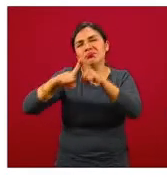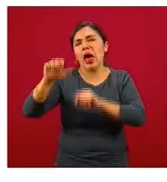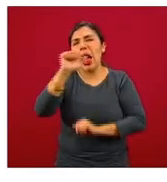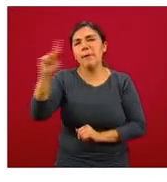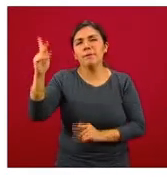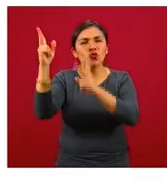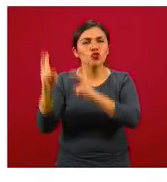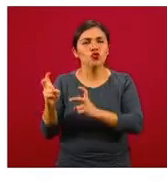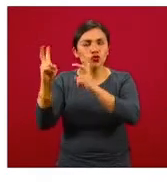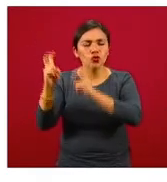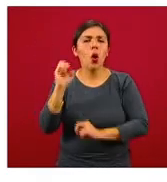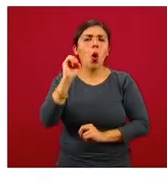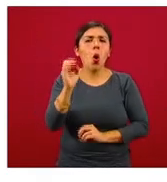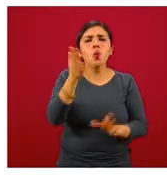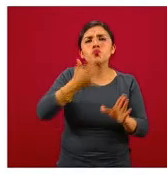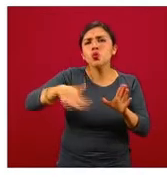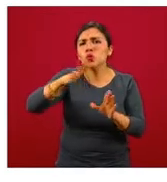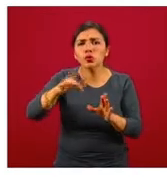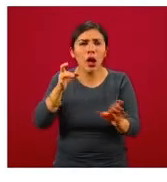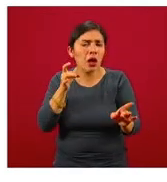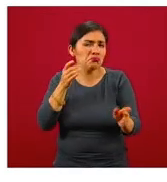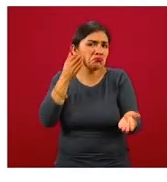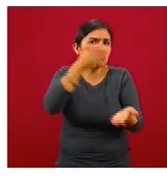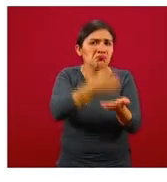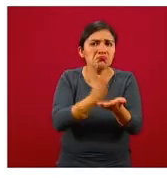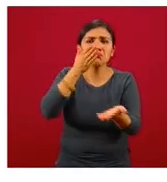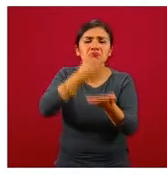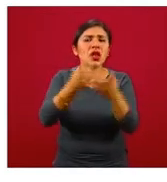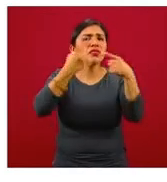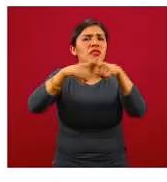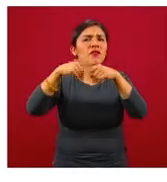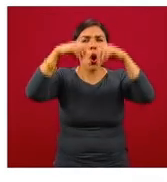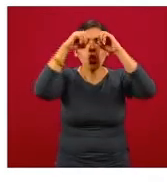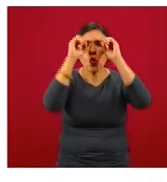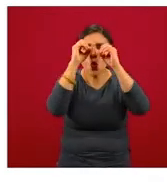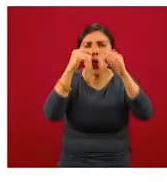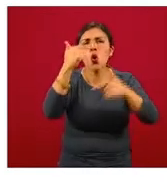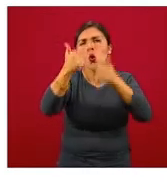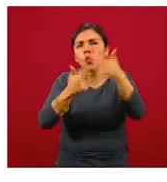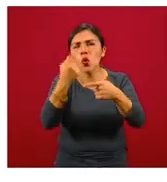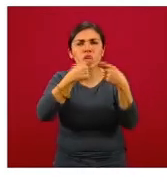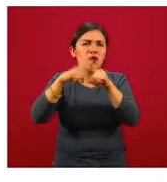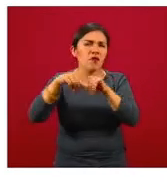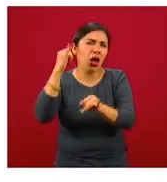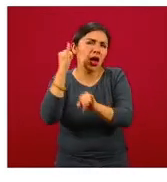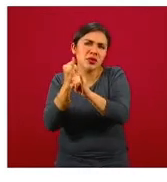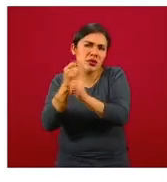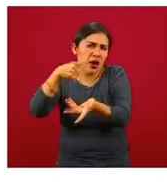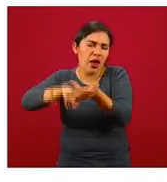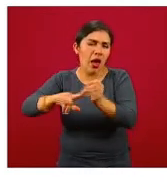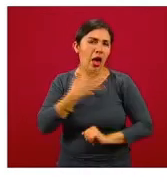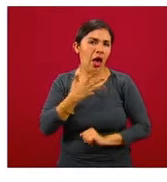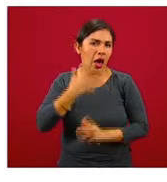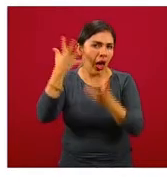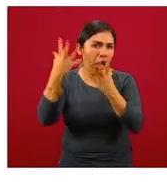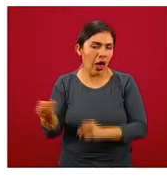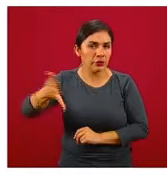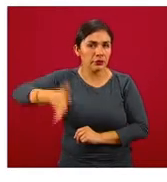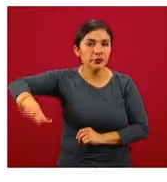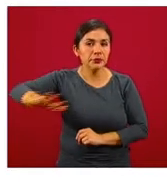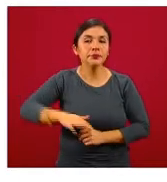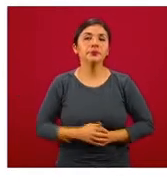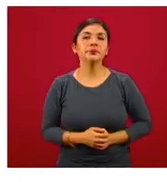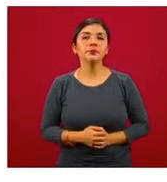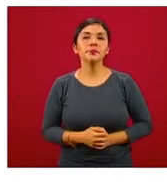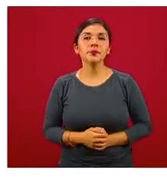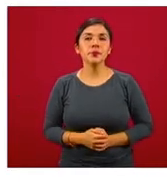en la búsqueda applications, directa en or los also people diferentes who are searching with buscadores de different Internet que existen en search el mundo. engines.